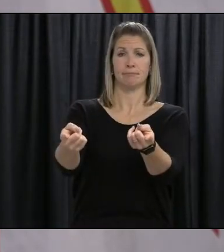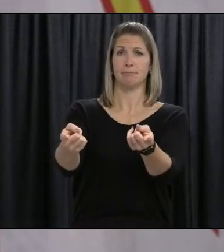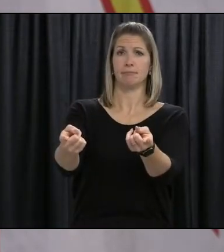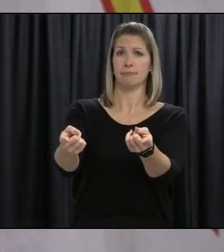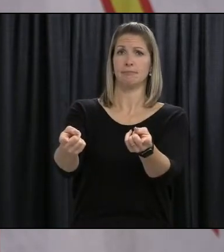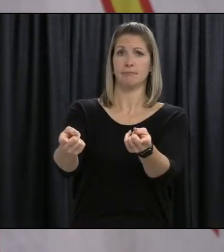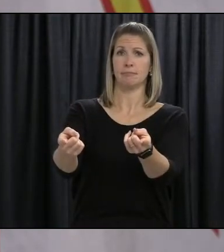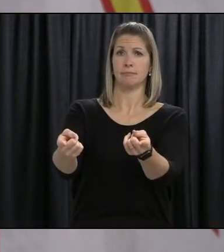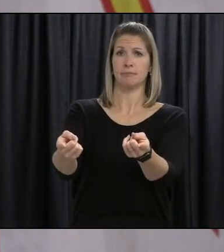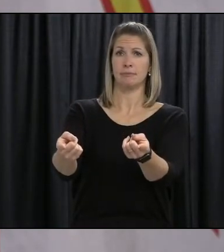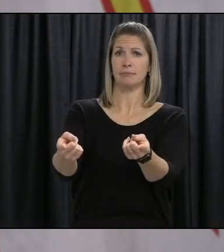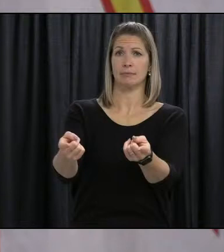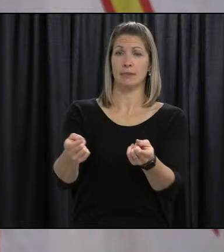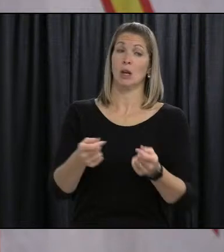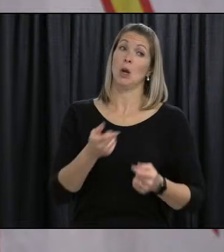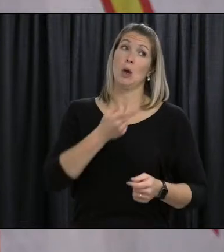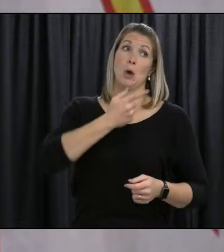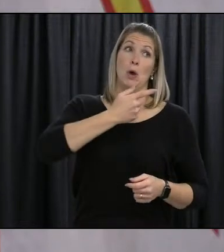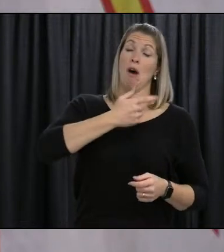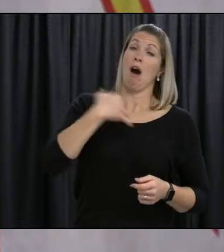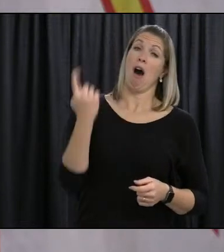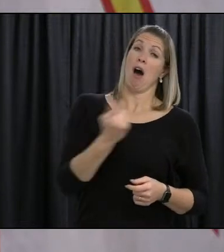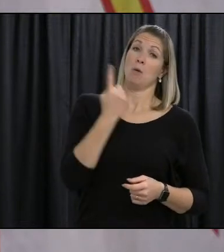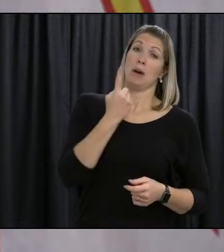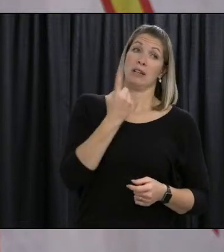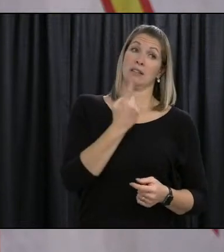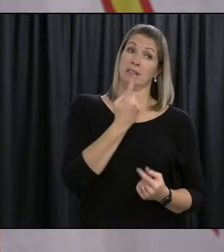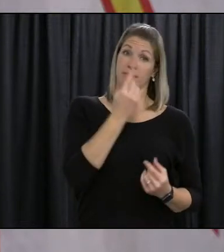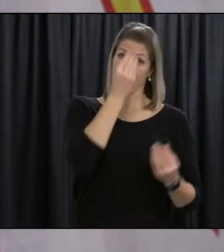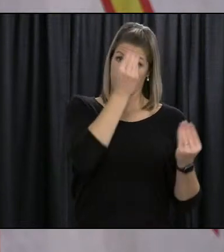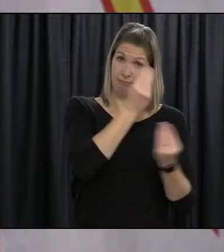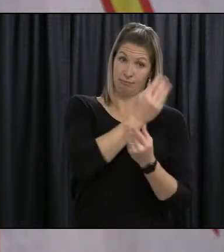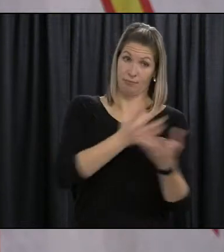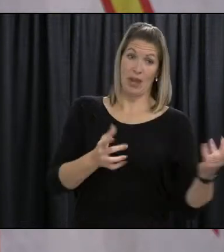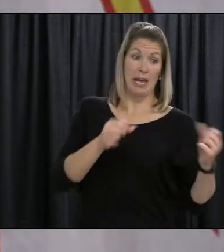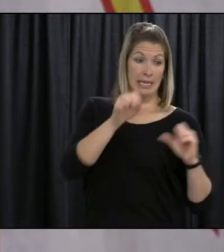doing. We've been responding to the latest information that we have,